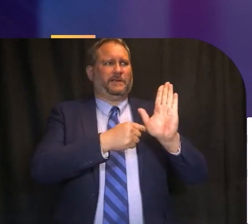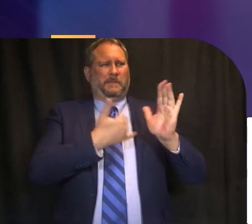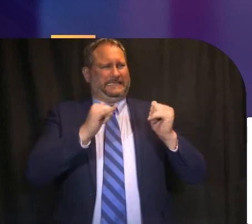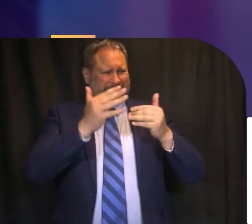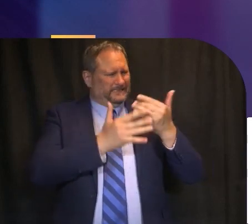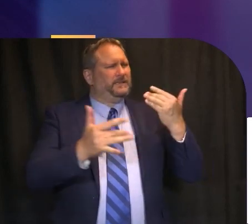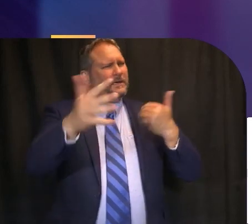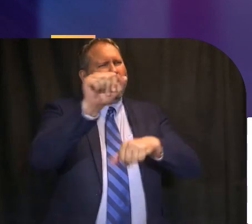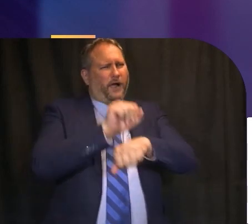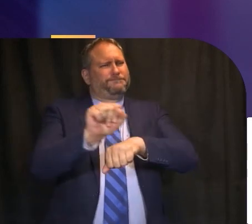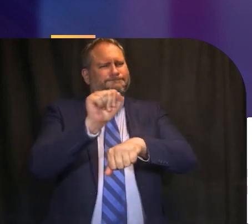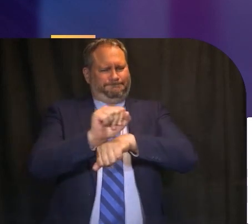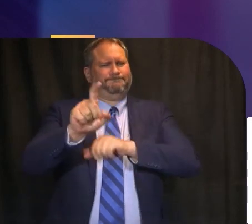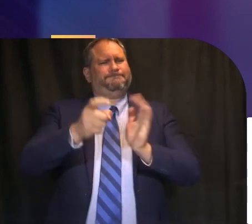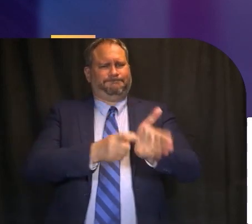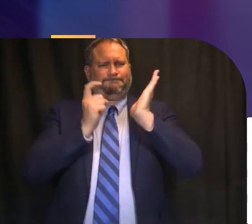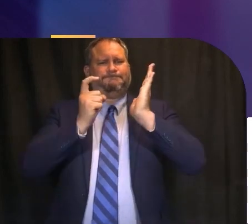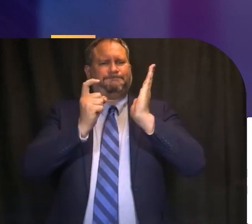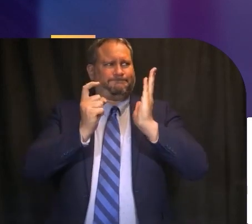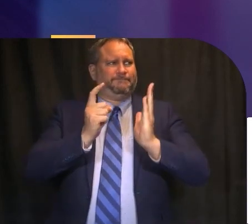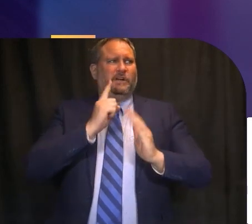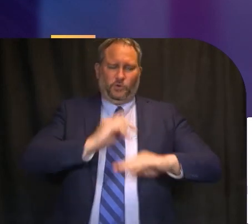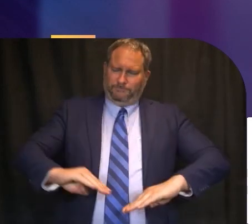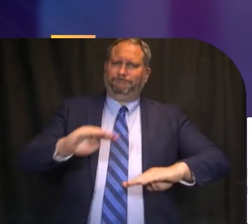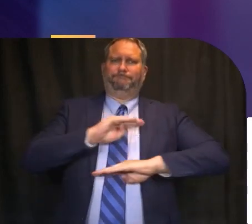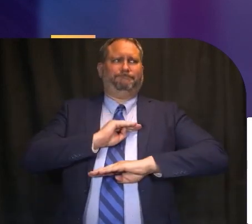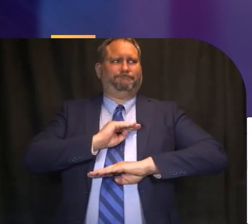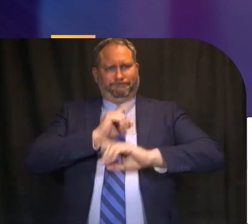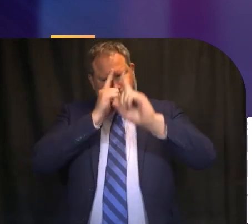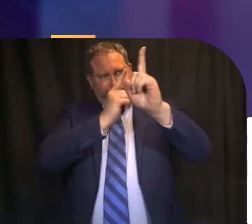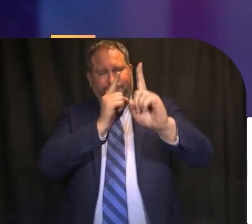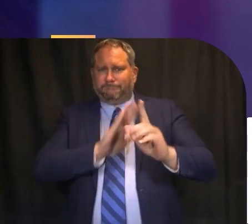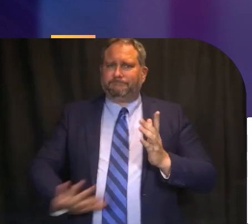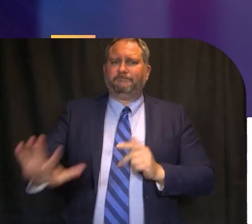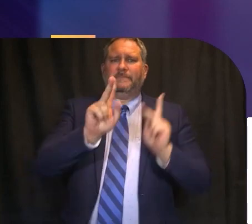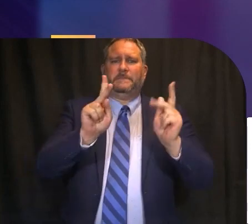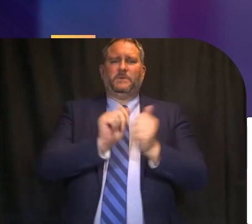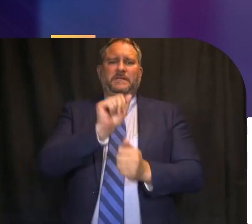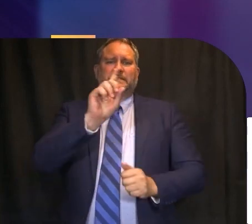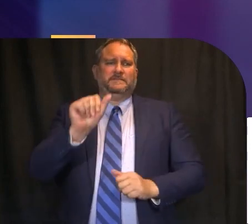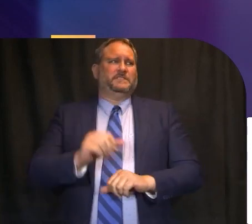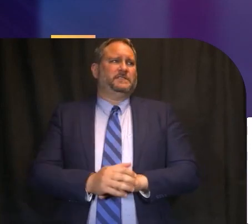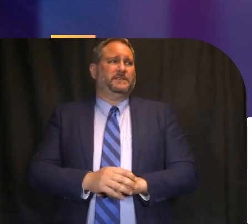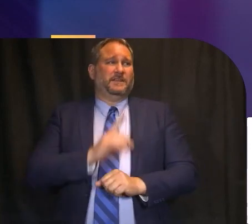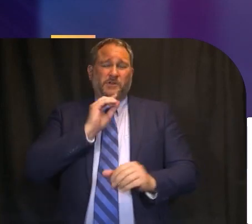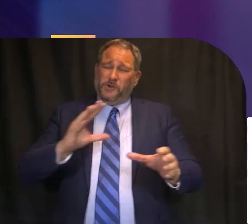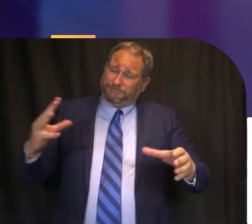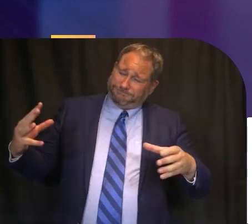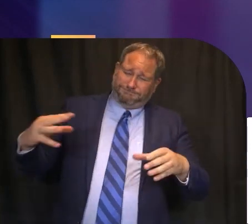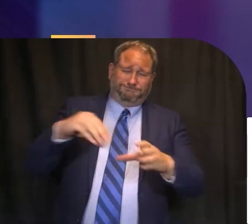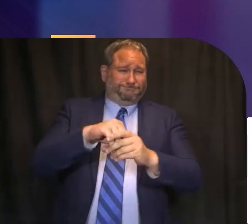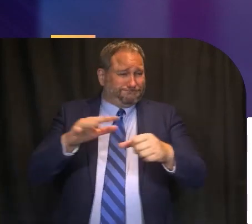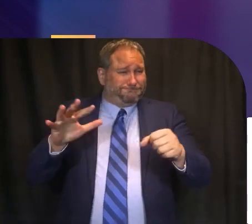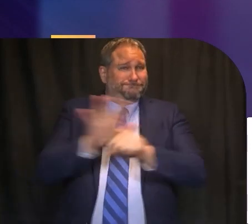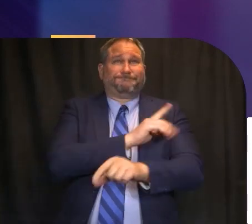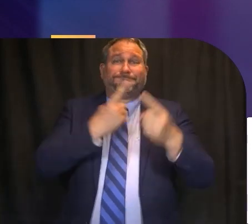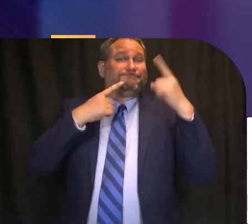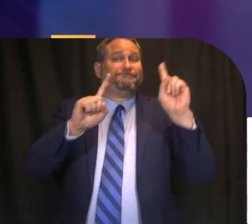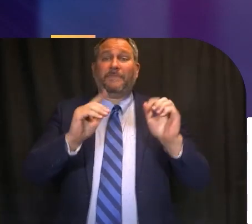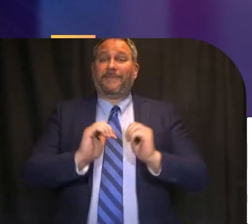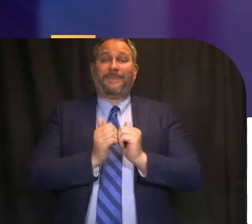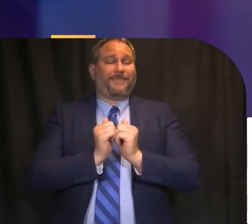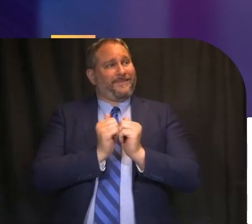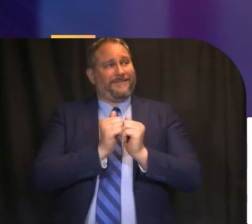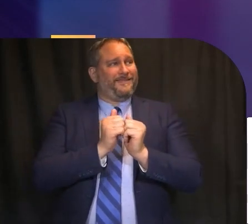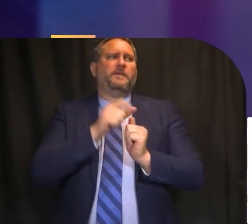To achieve full inclusion of people with disabilities, we need dedicated partners. Whether it's